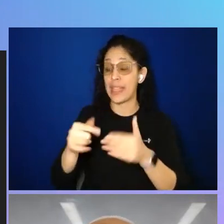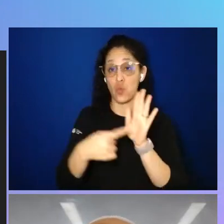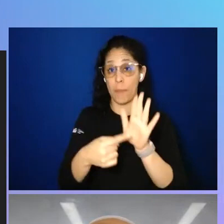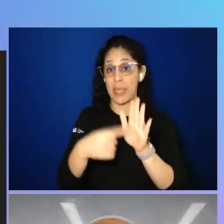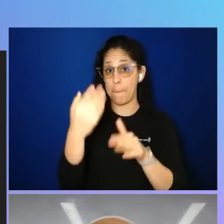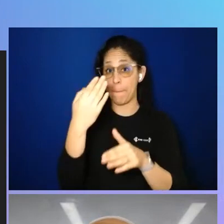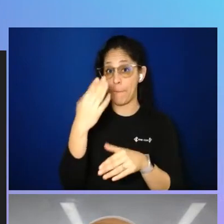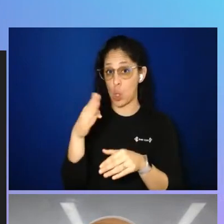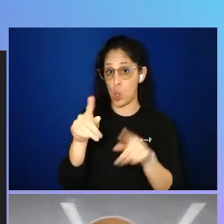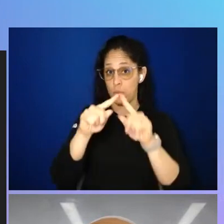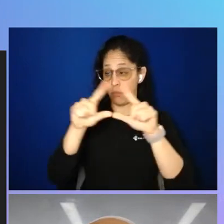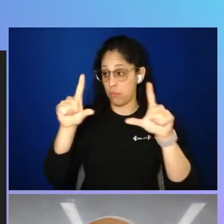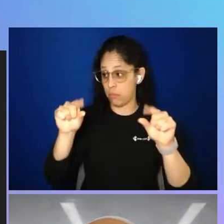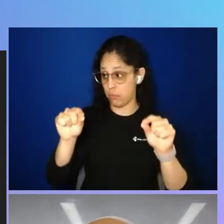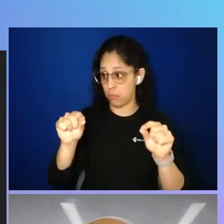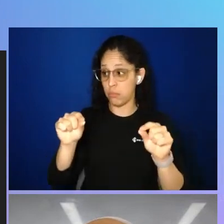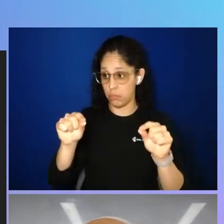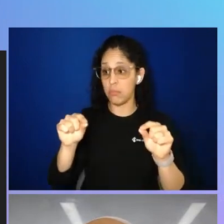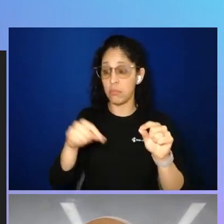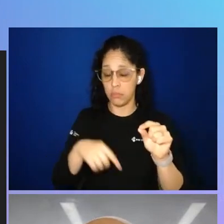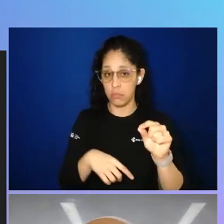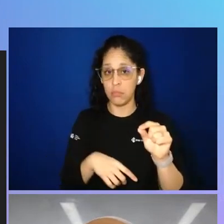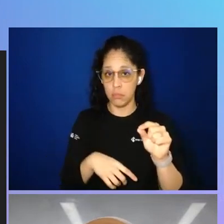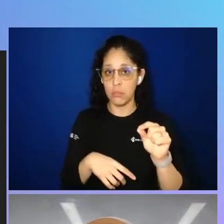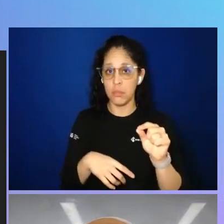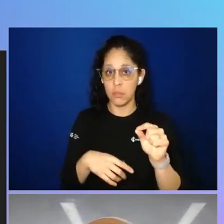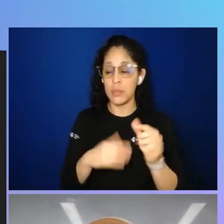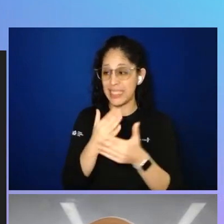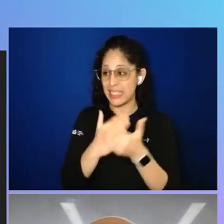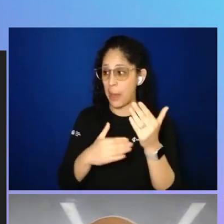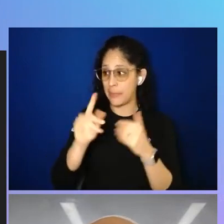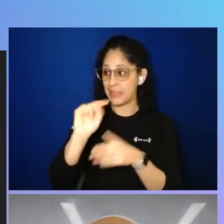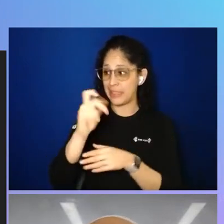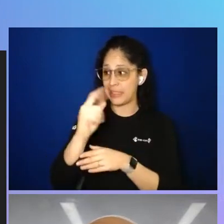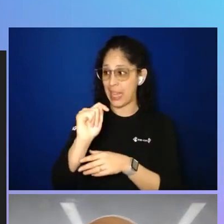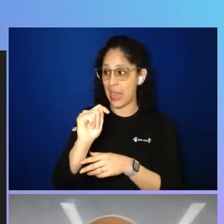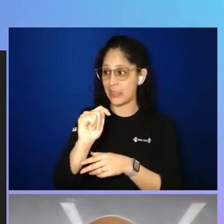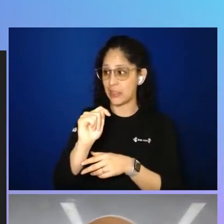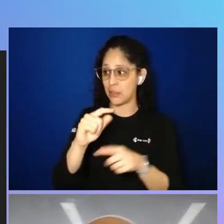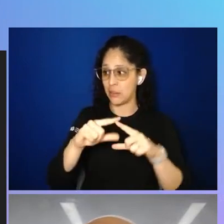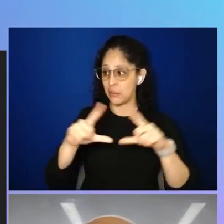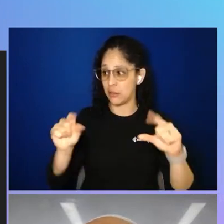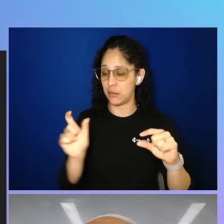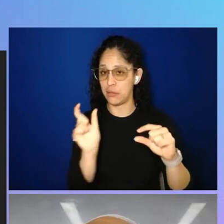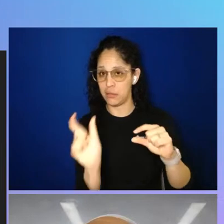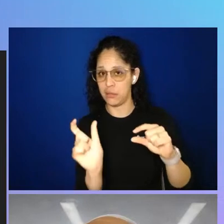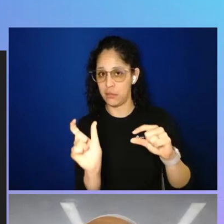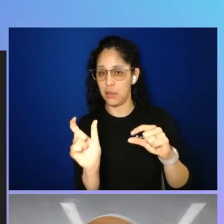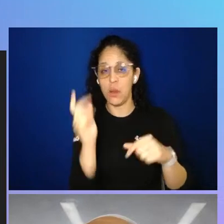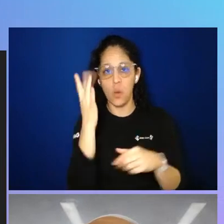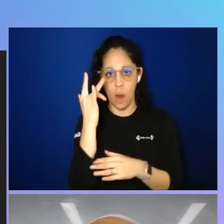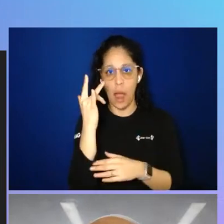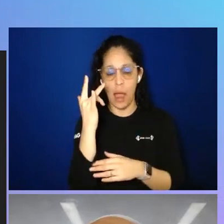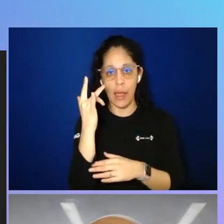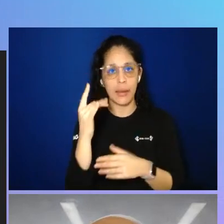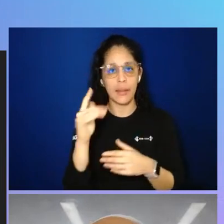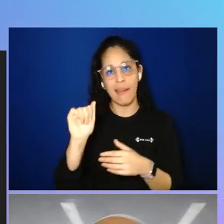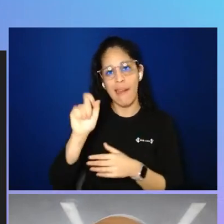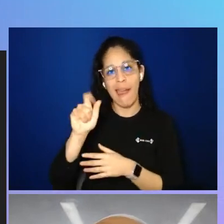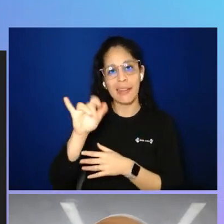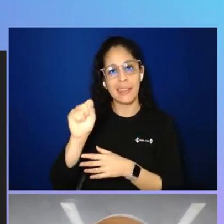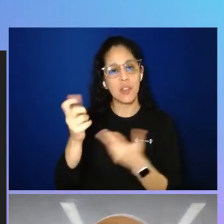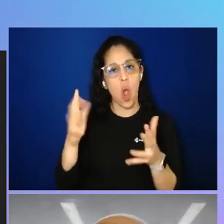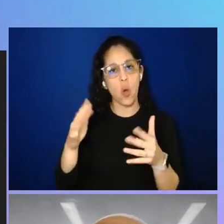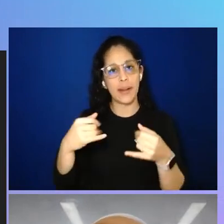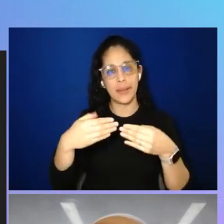where I'm displaying an image and some text next to it because the axes are horizontal. But